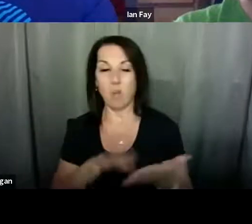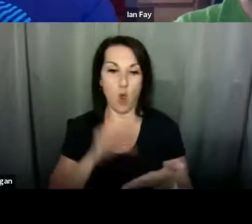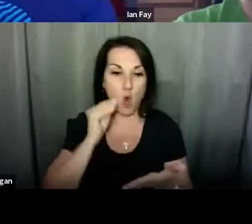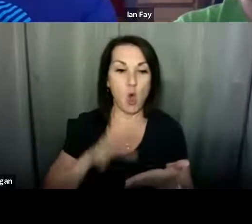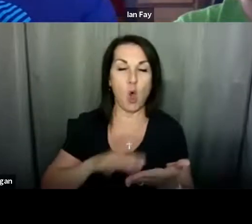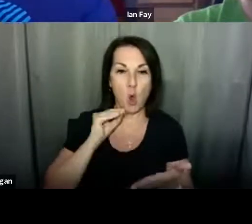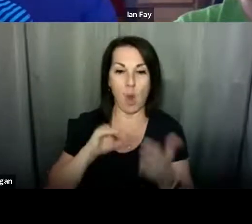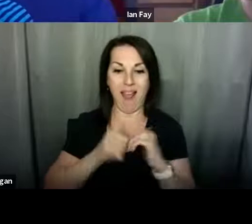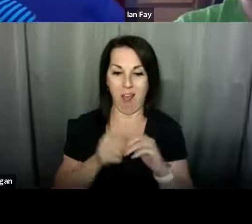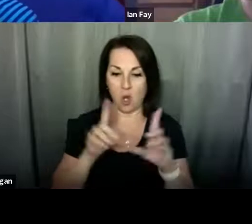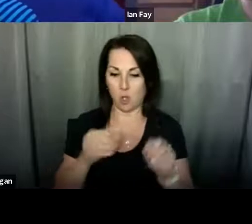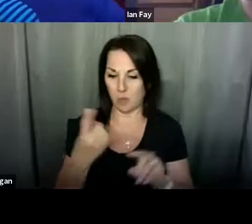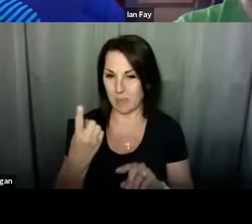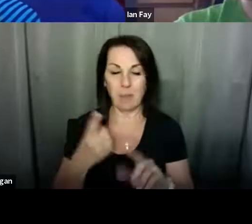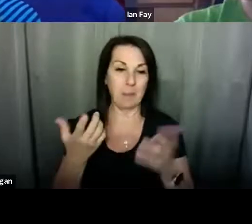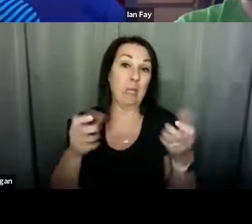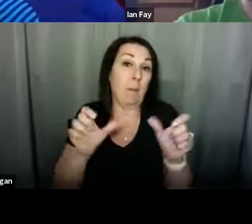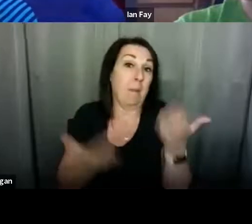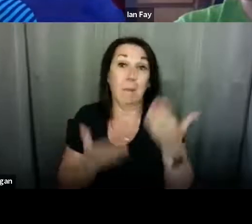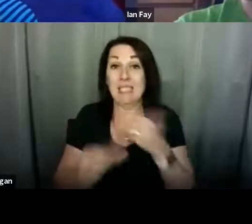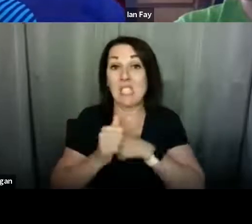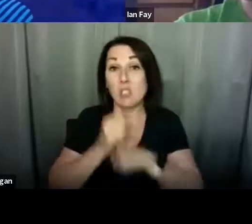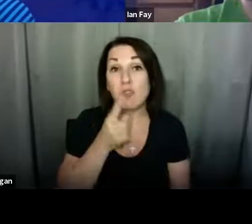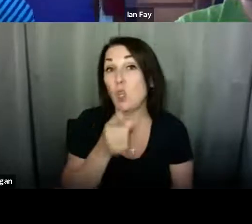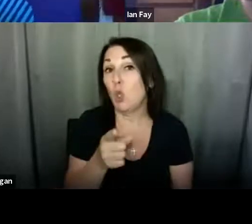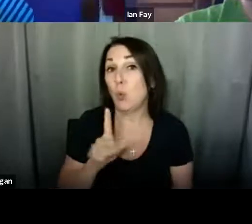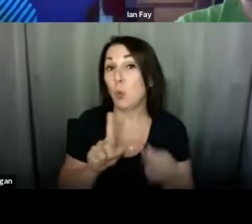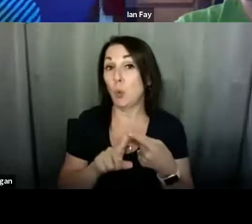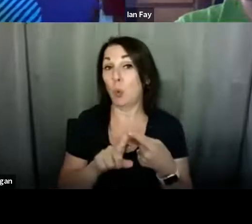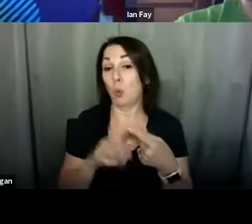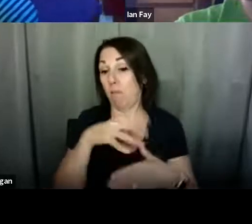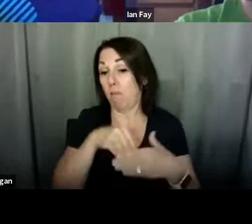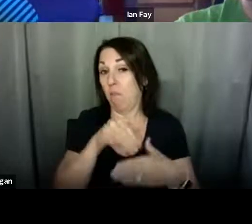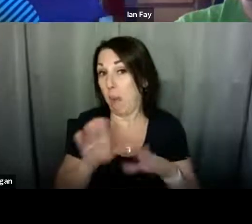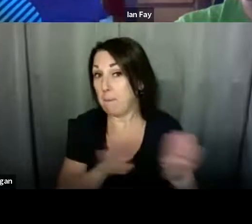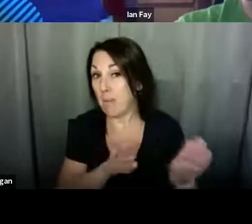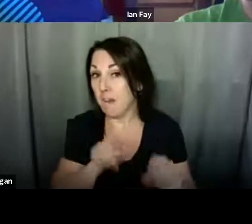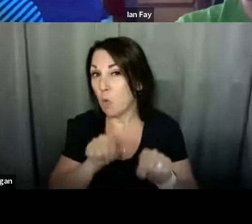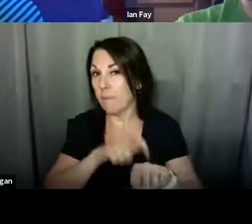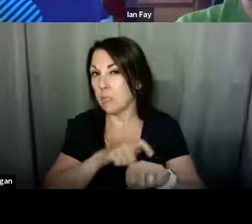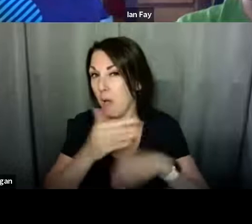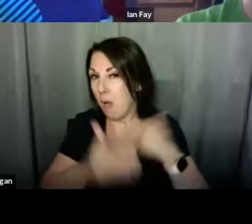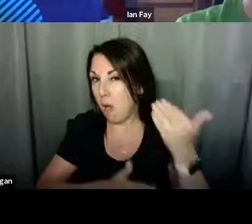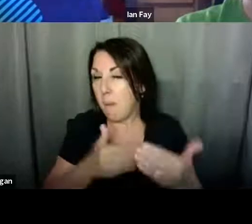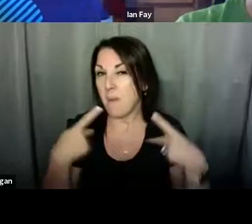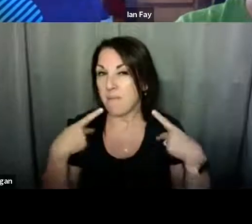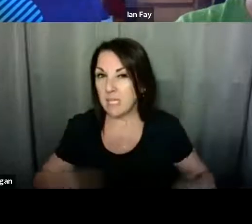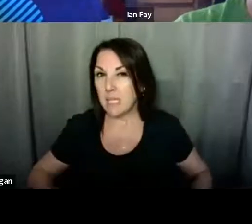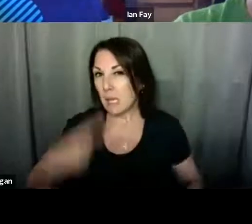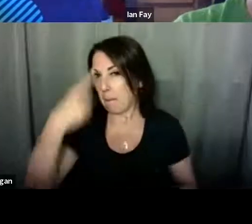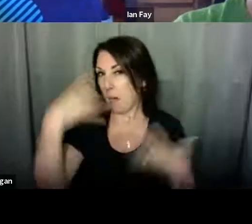certain way that could sometimes be dangerous for you to partake in that behavior over time, both physically and with your mental